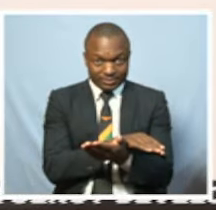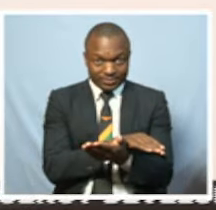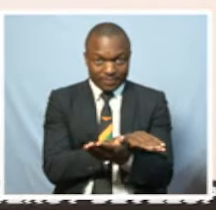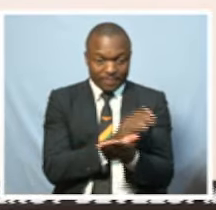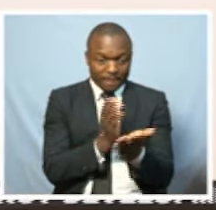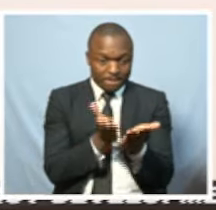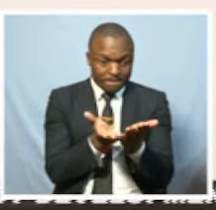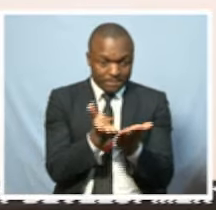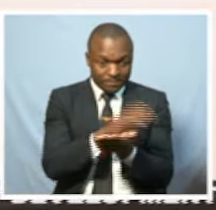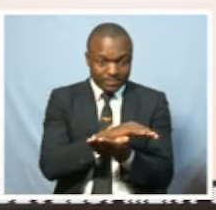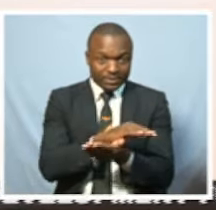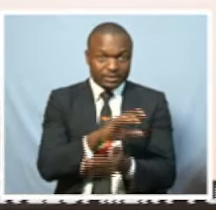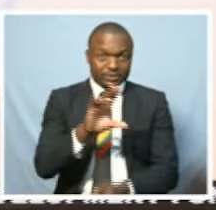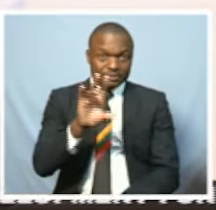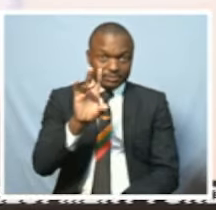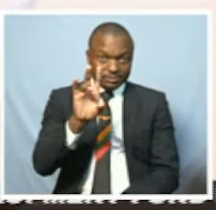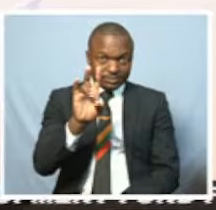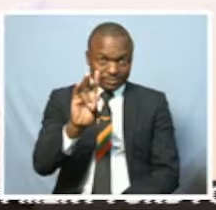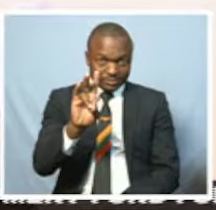7,